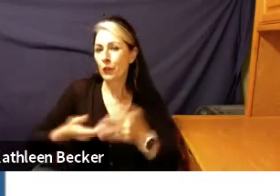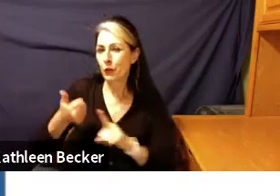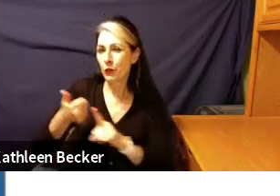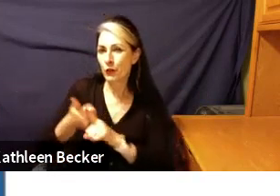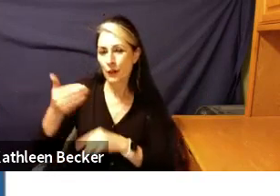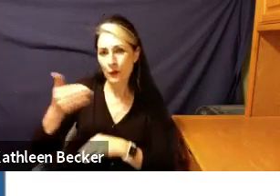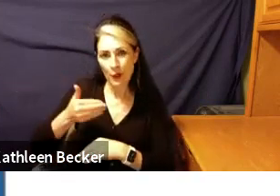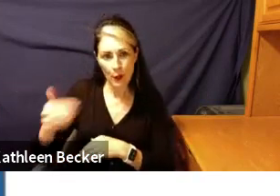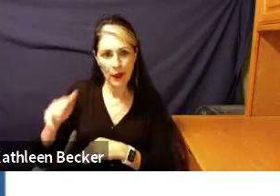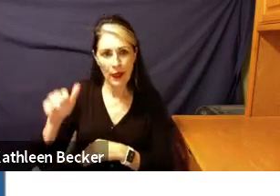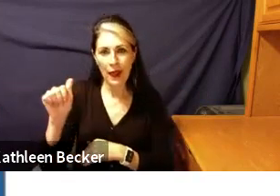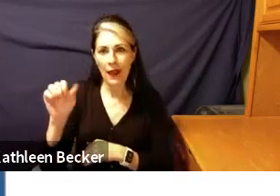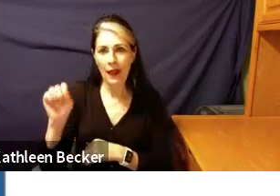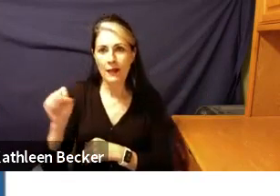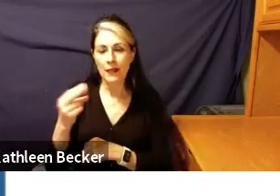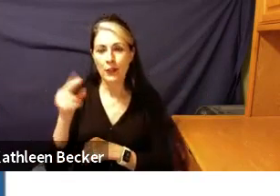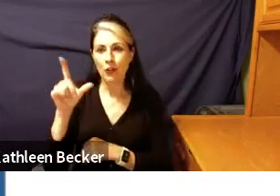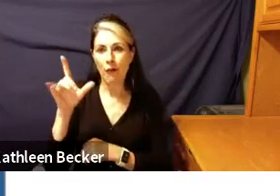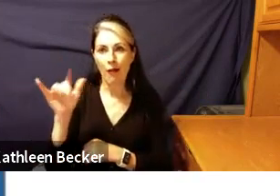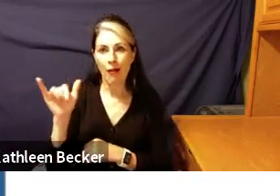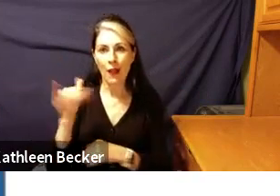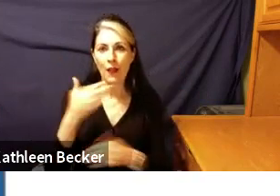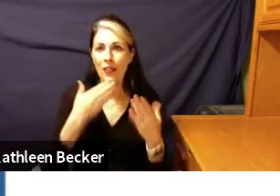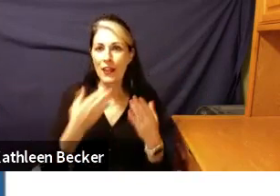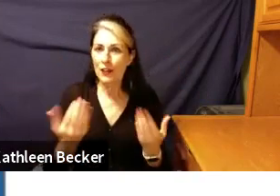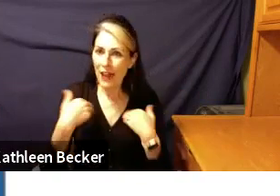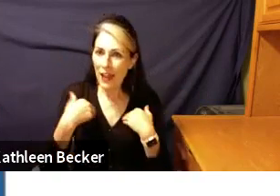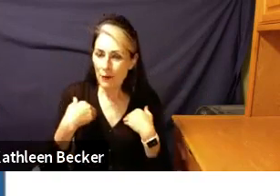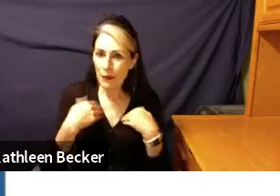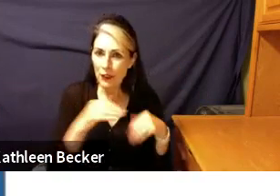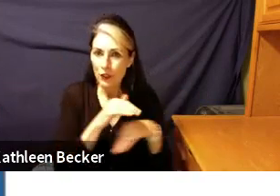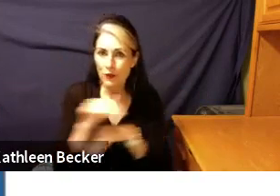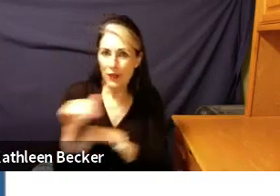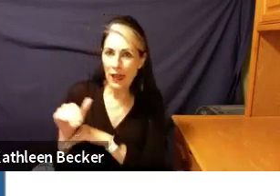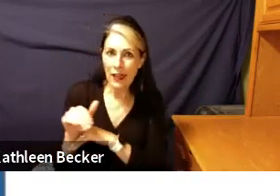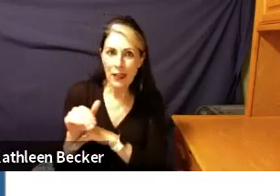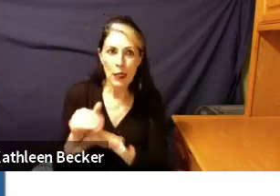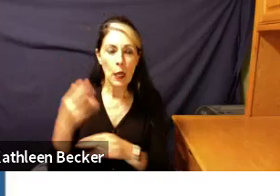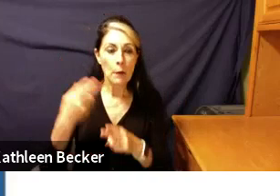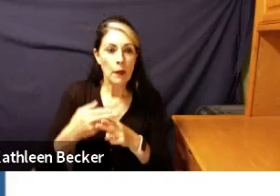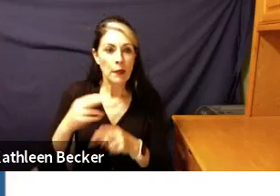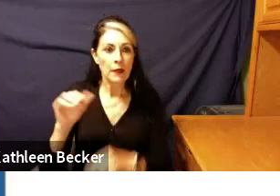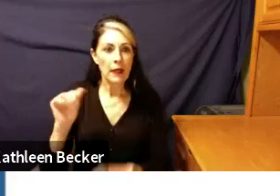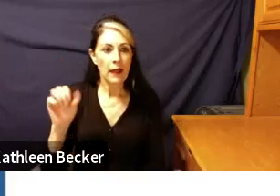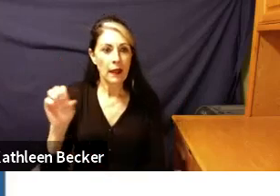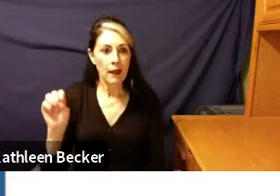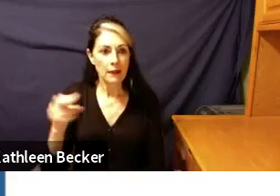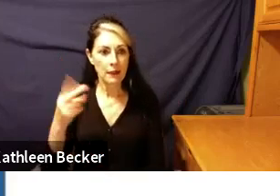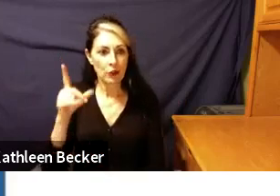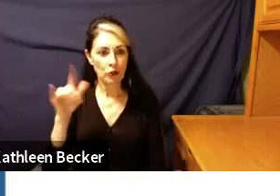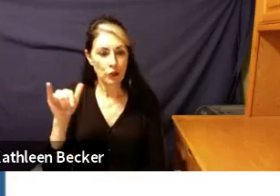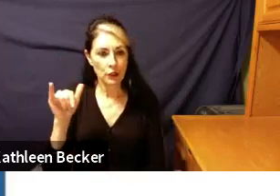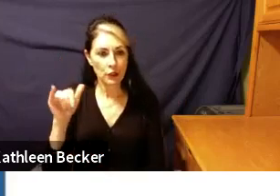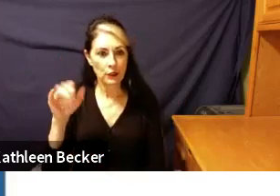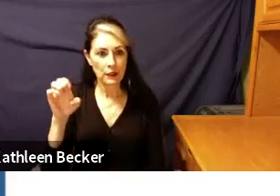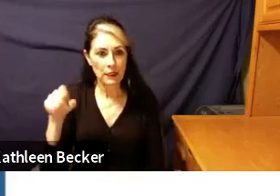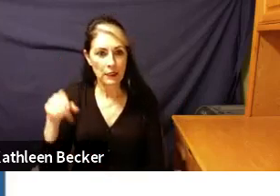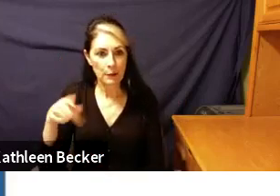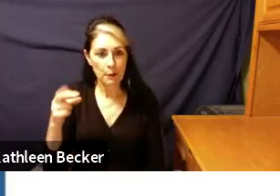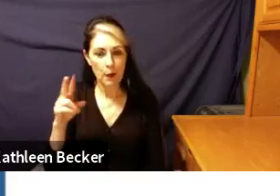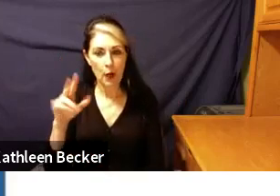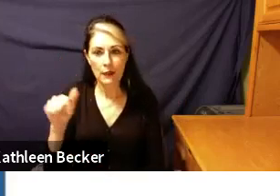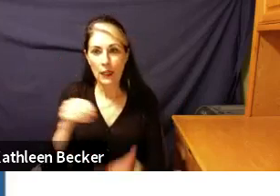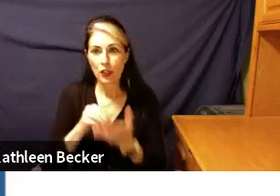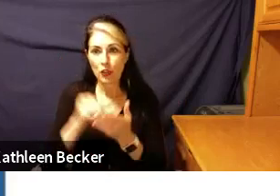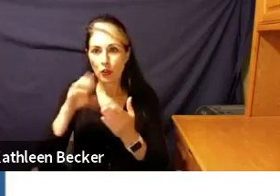ahead, Ashley. Hi, well, thanks for having me tonight. My name is Ashley Esparza. I am a student assistance program counselor